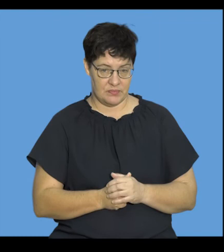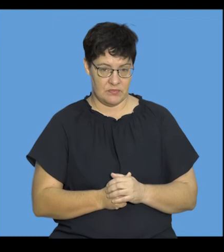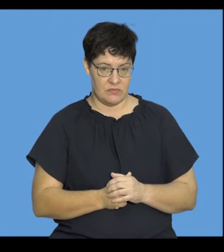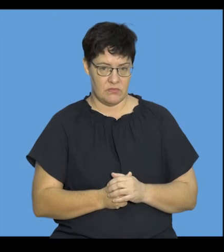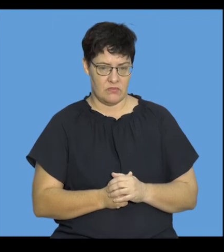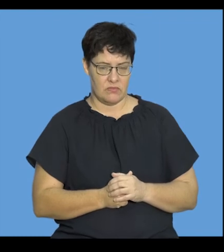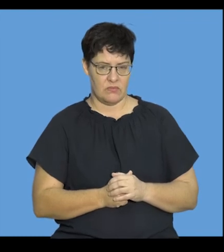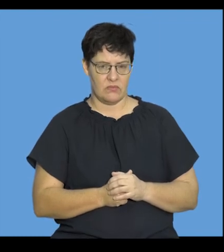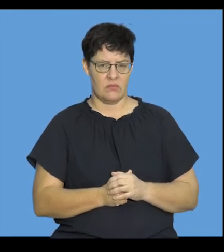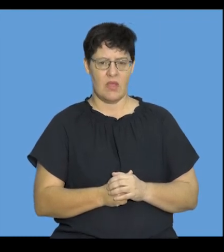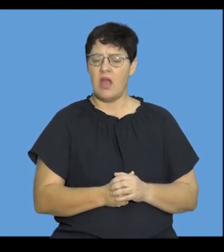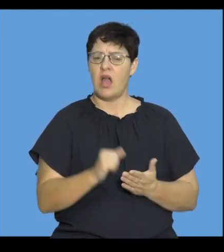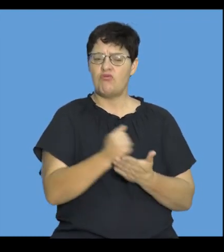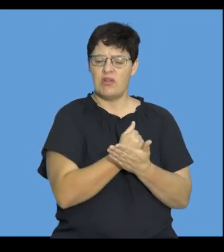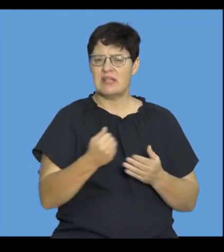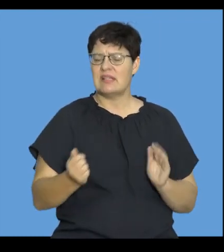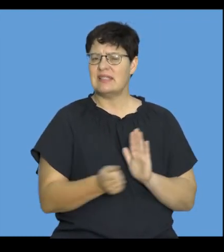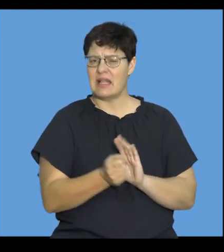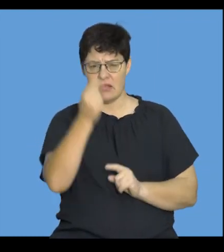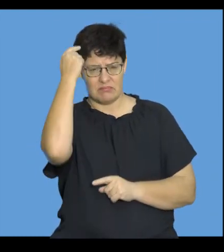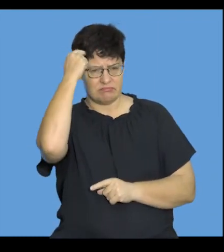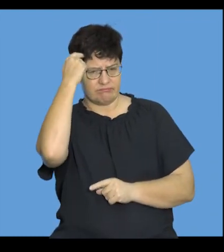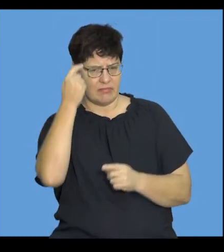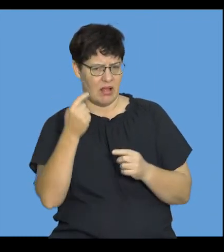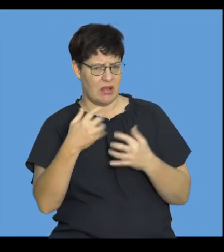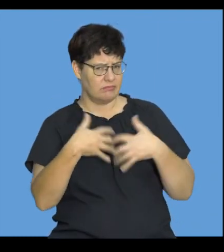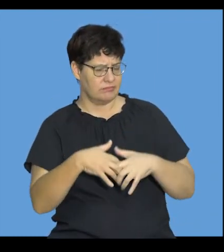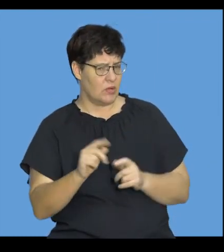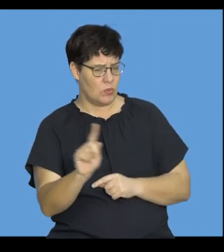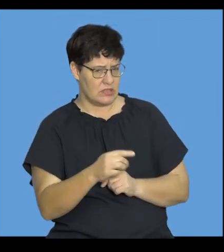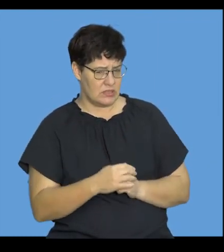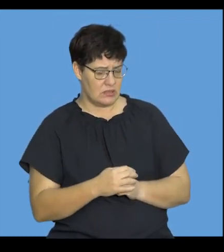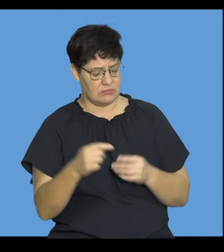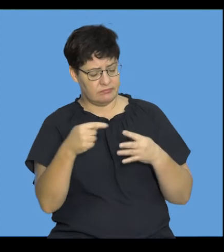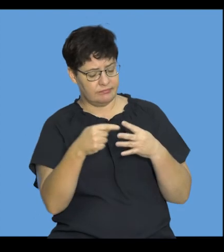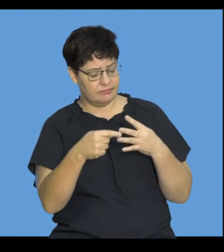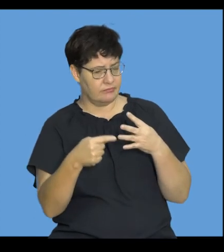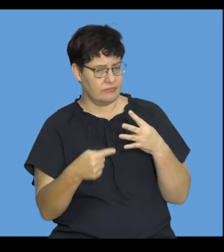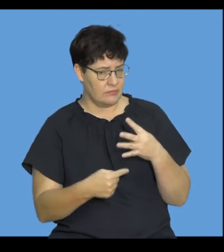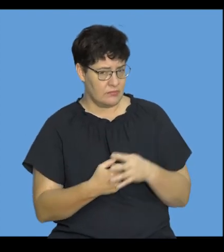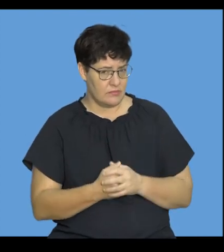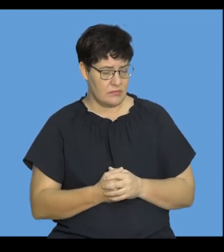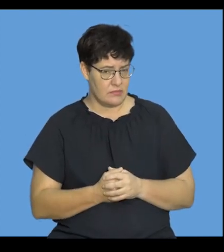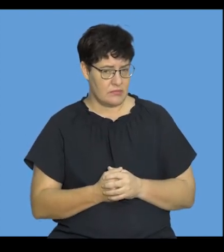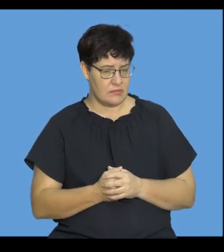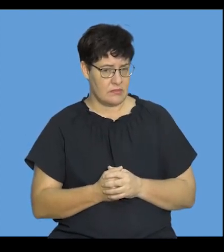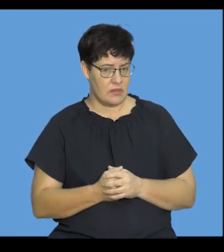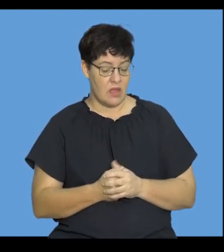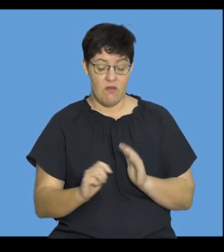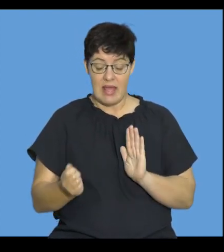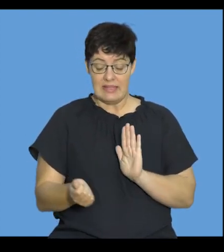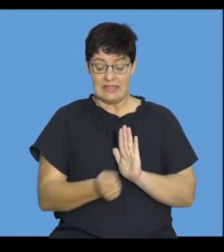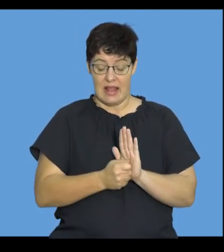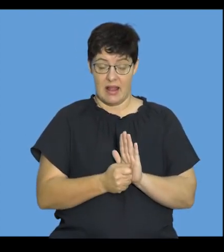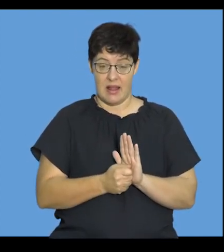What is it that you need to consider with credit sales? One, factors that you need to take into consideration. When you are